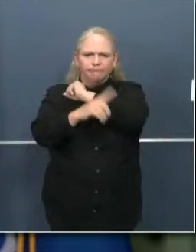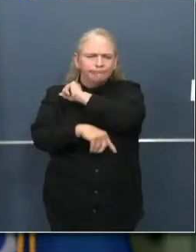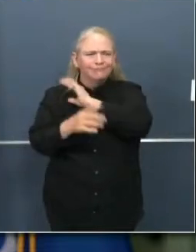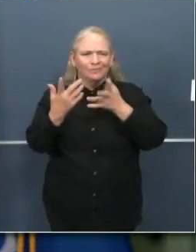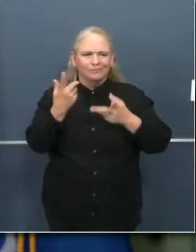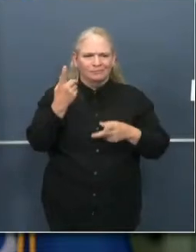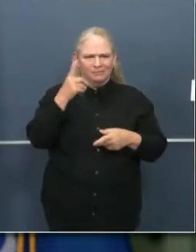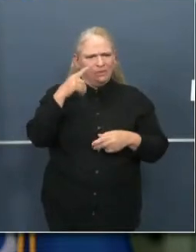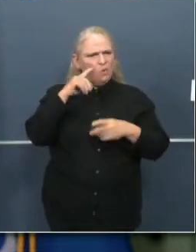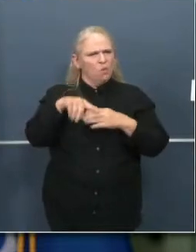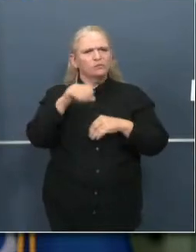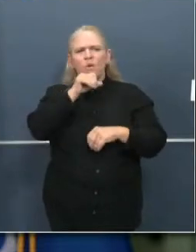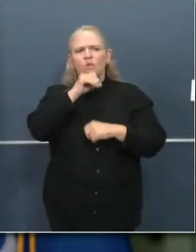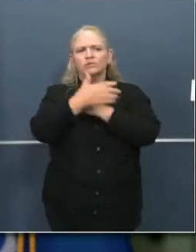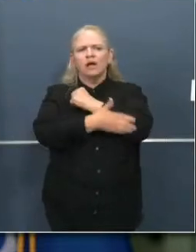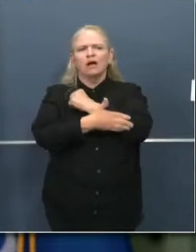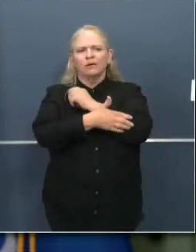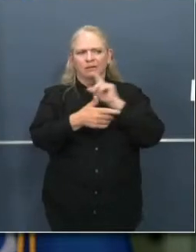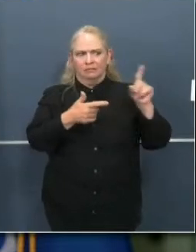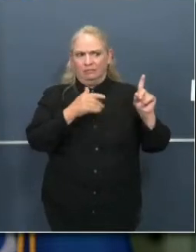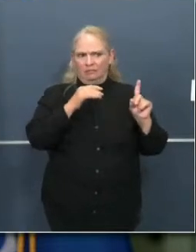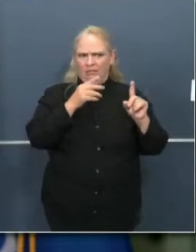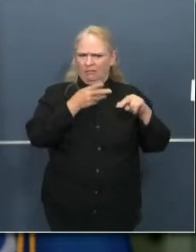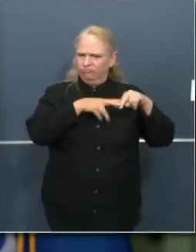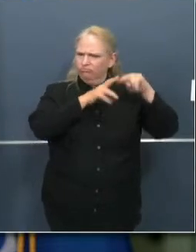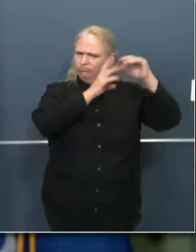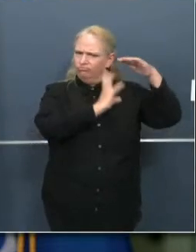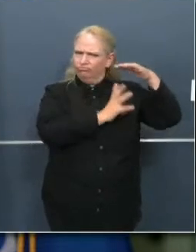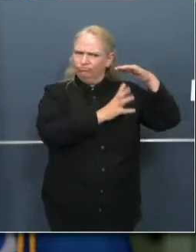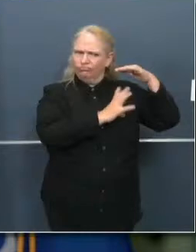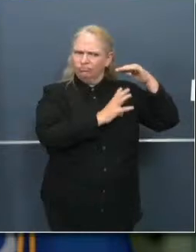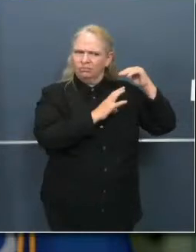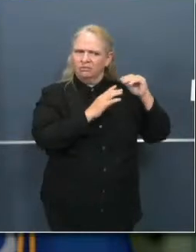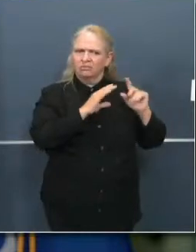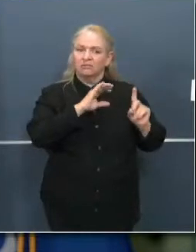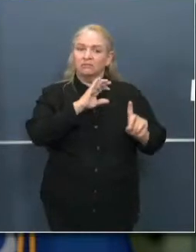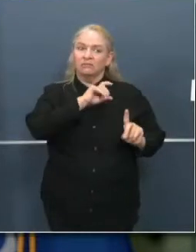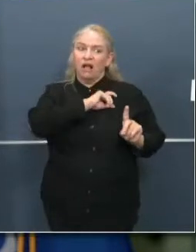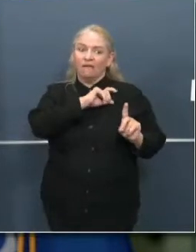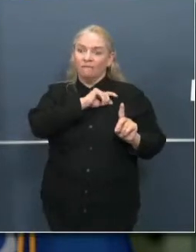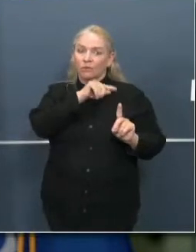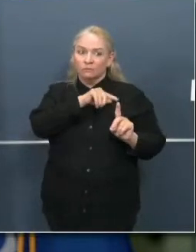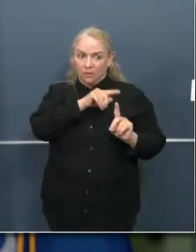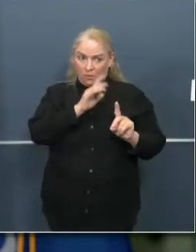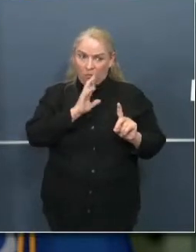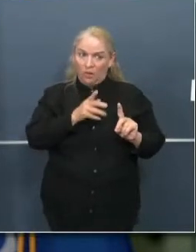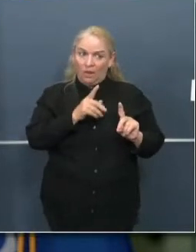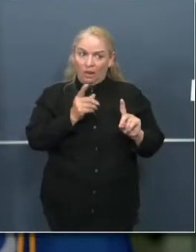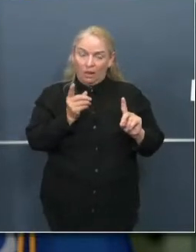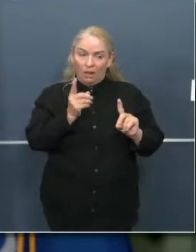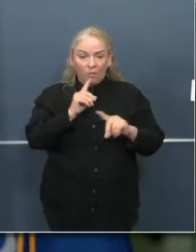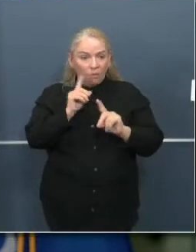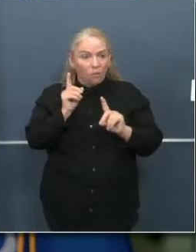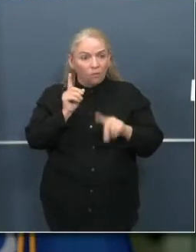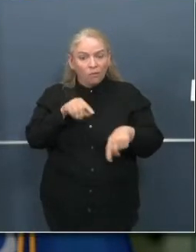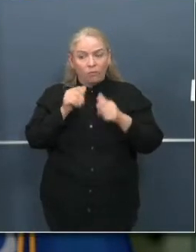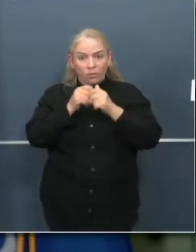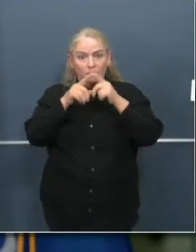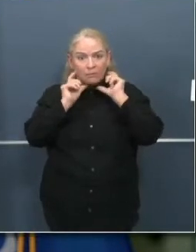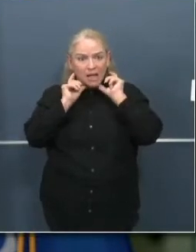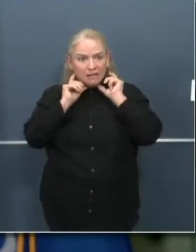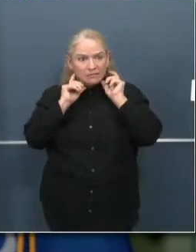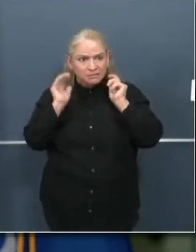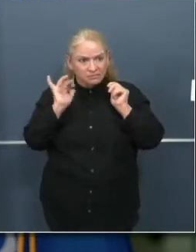will, according to a recent statement he put out, quote, request voluntary compliance, unquote, without any mention of citations. So it seems some